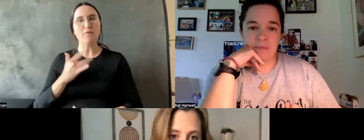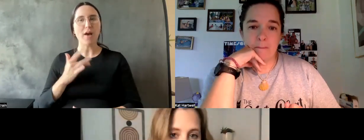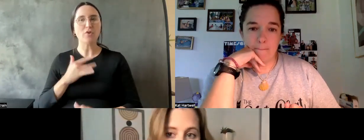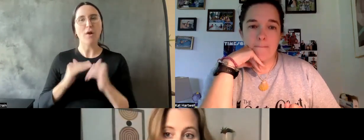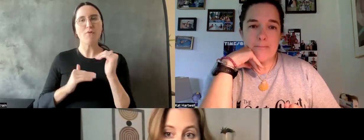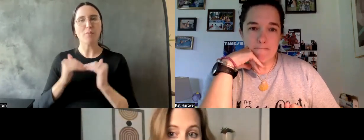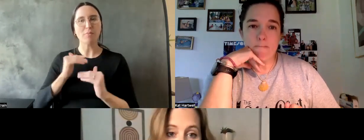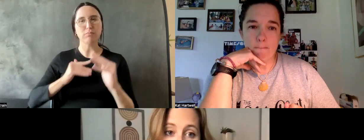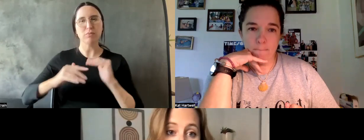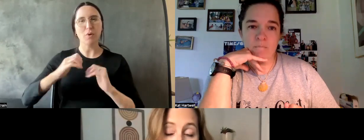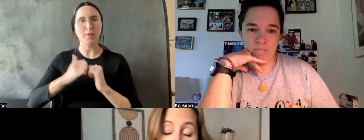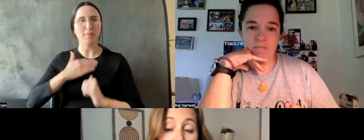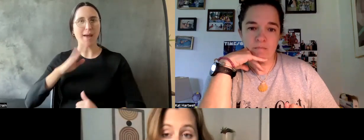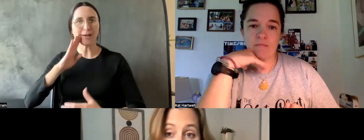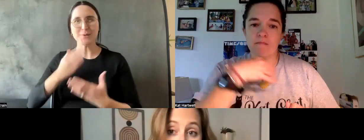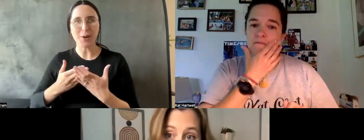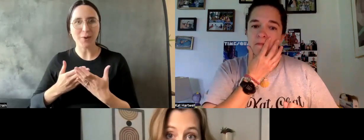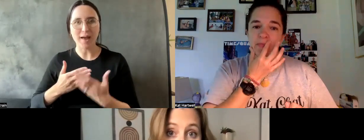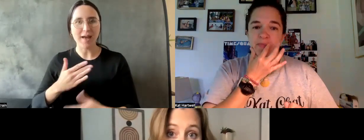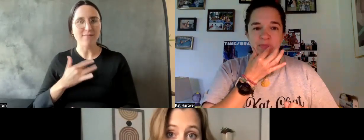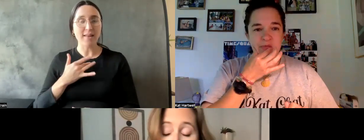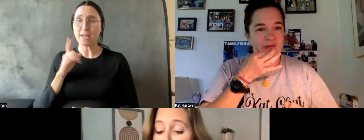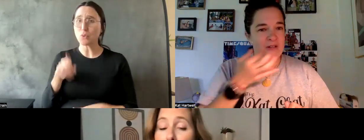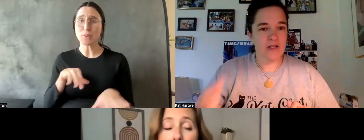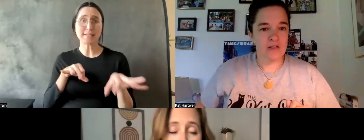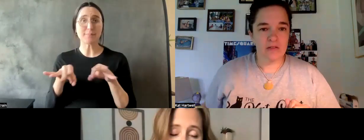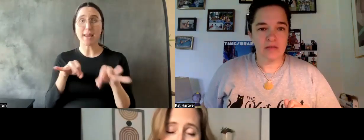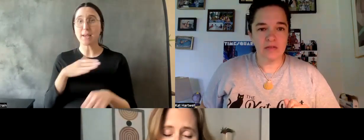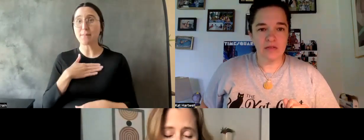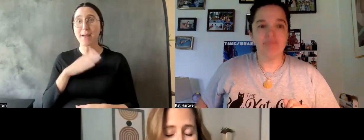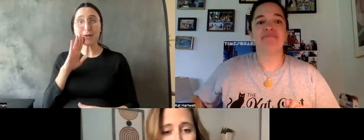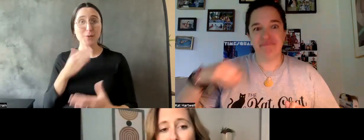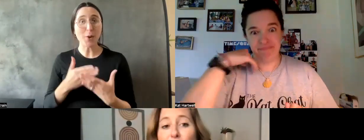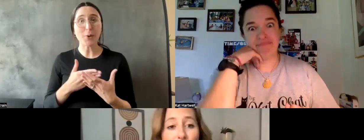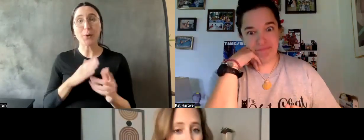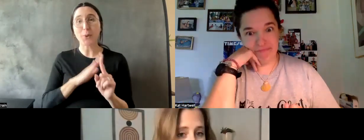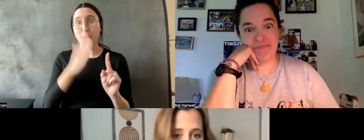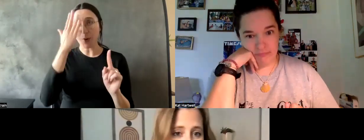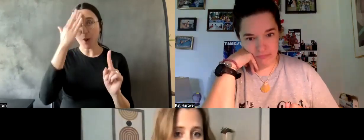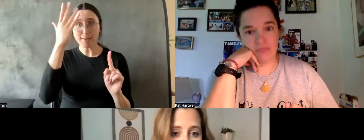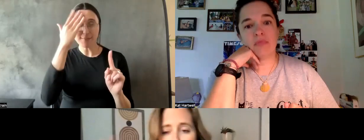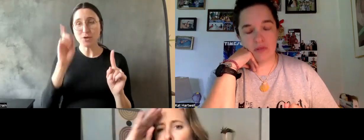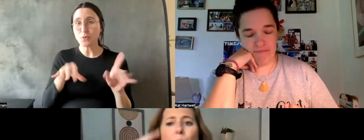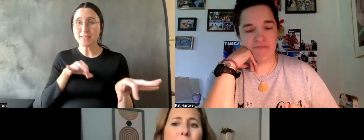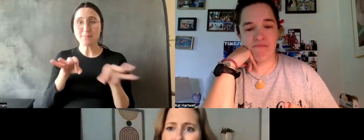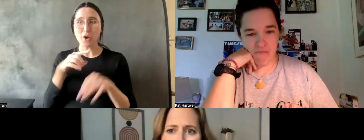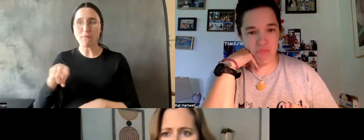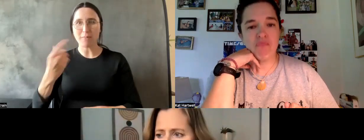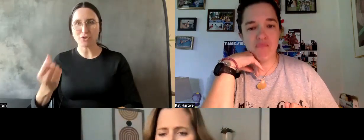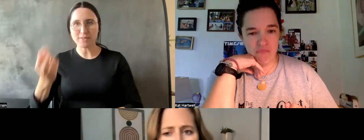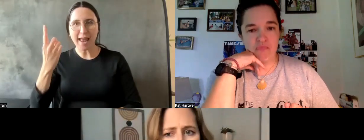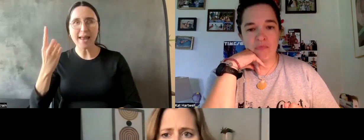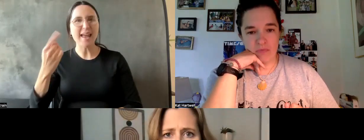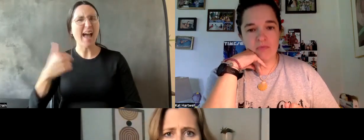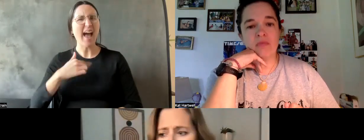was the one thing that I was like, I'm done apologizing. Like, I'm done apologizing for her behavior or what she can